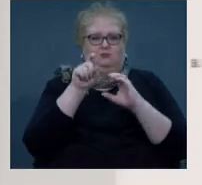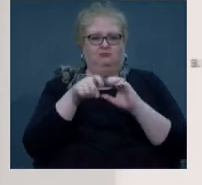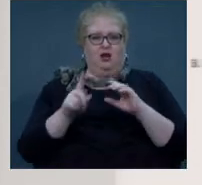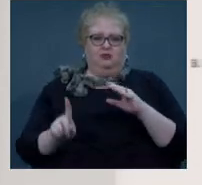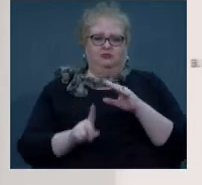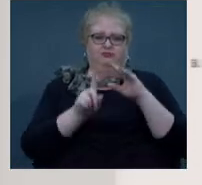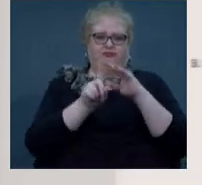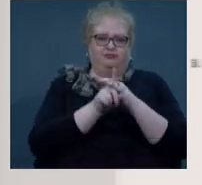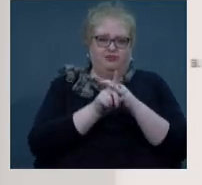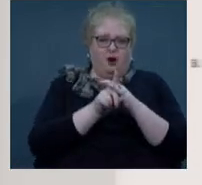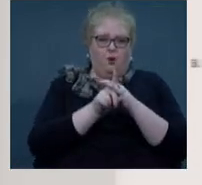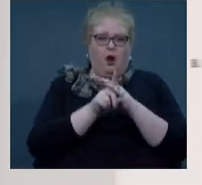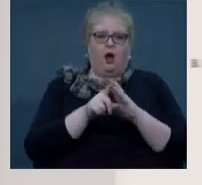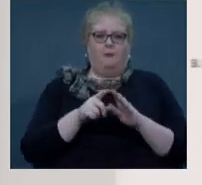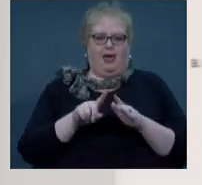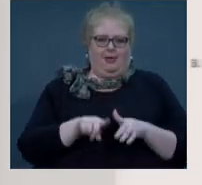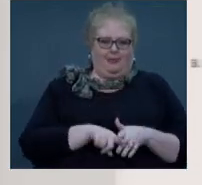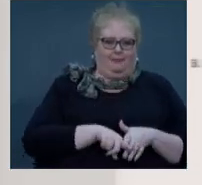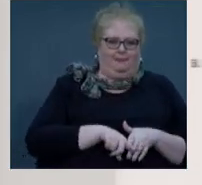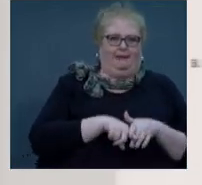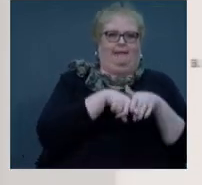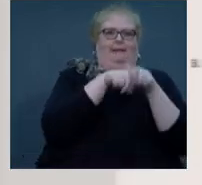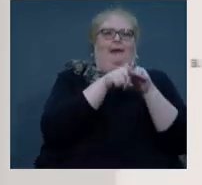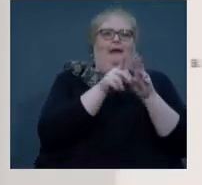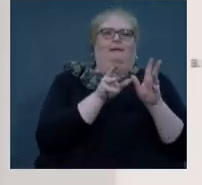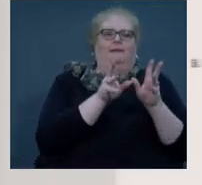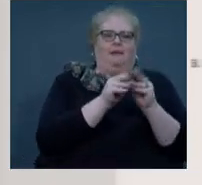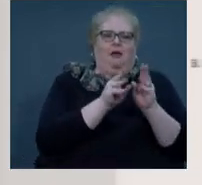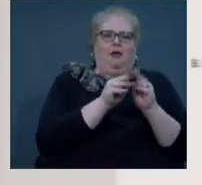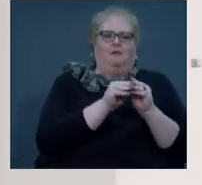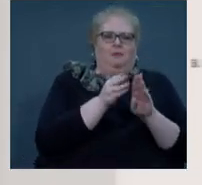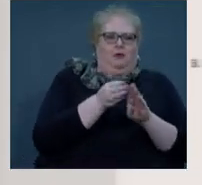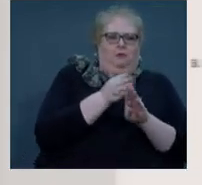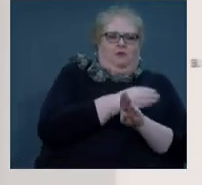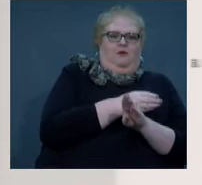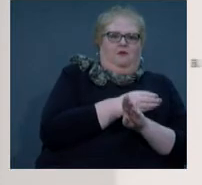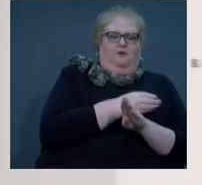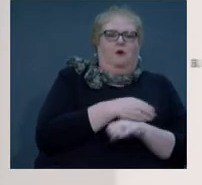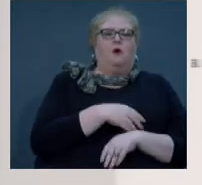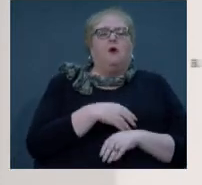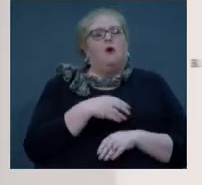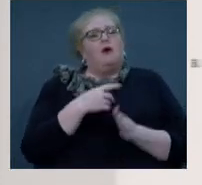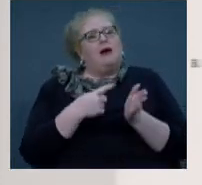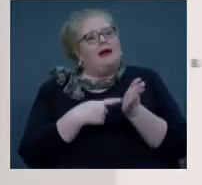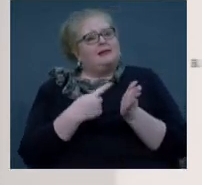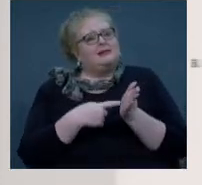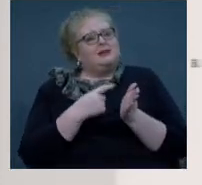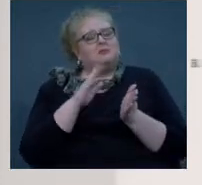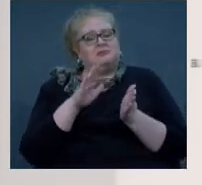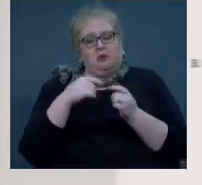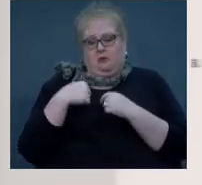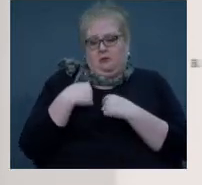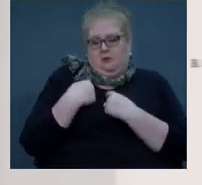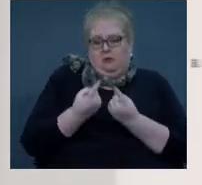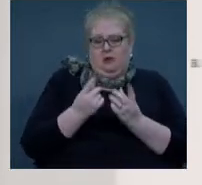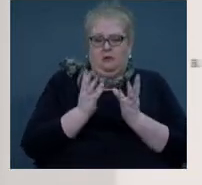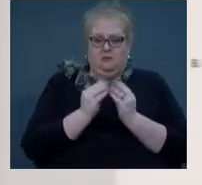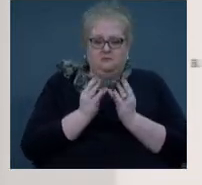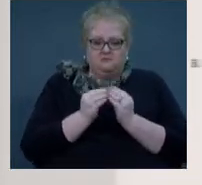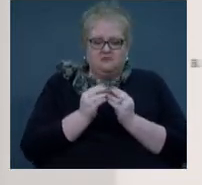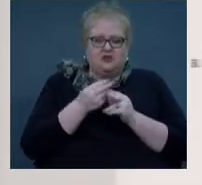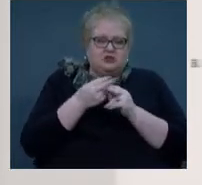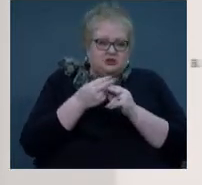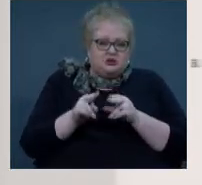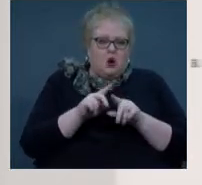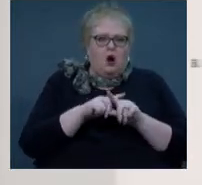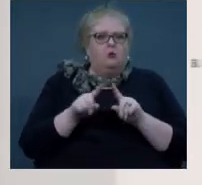your last few meetings have been short, have sometimes lasted for hours and hours and hours. And